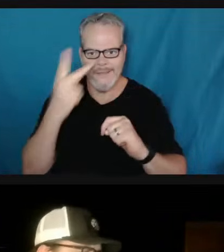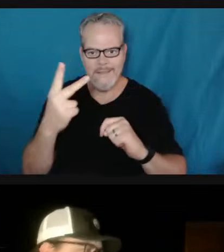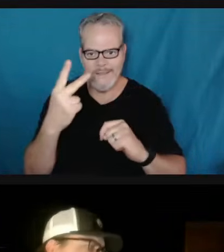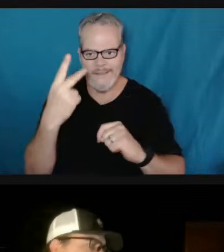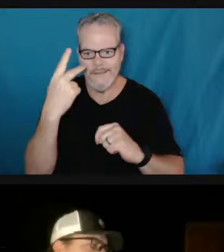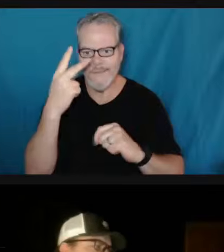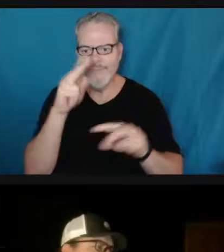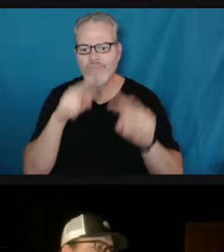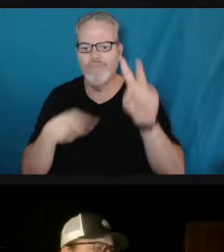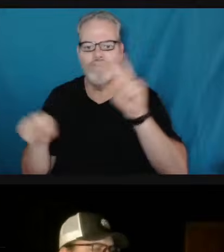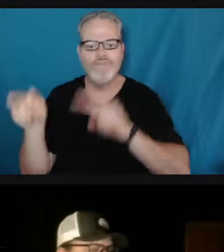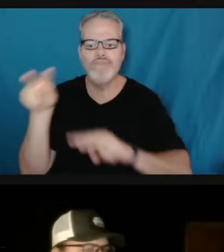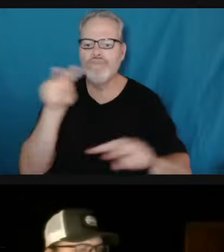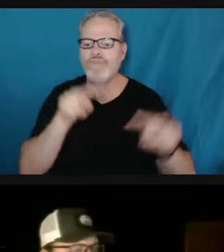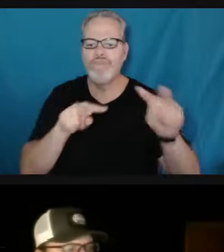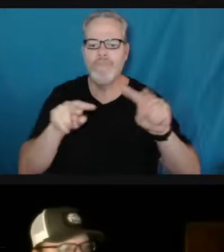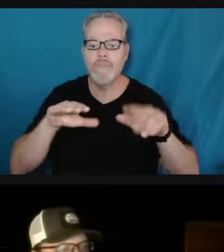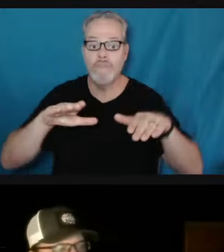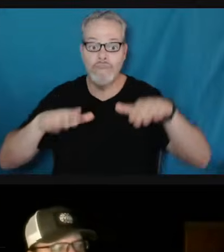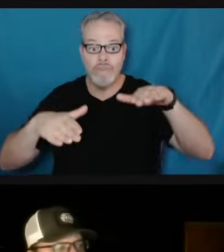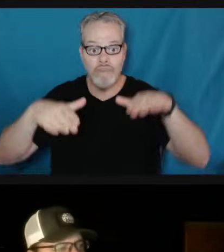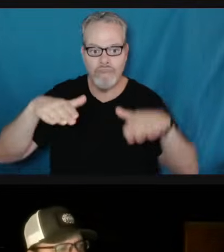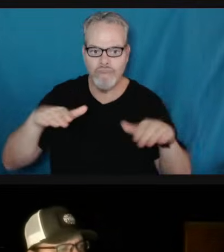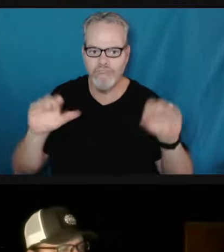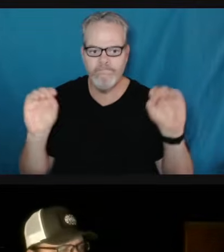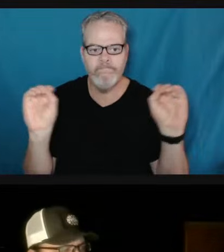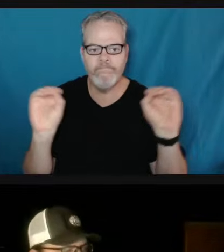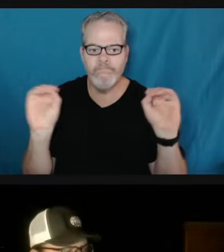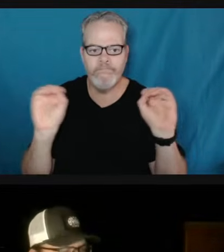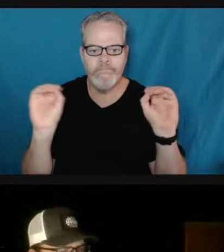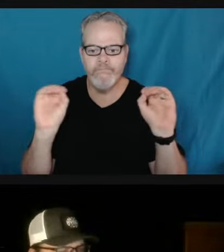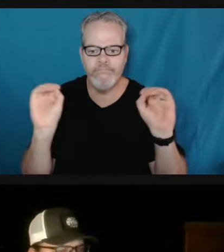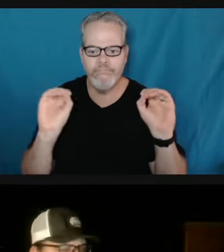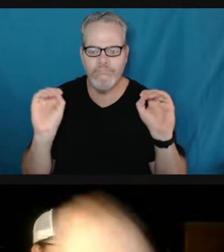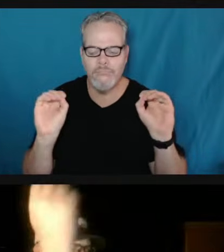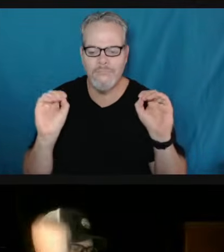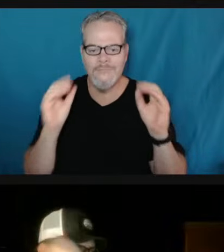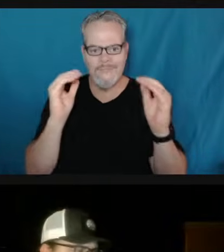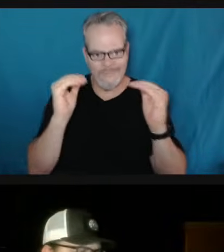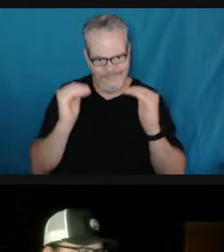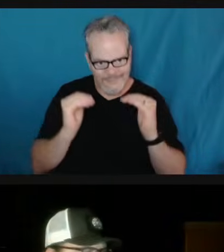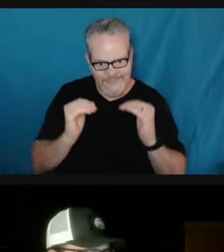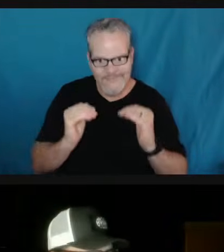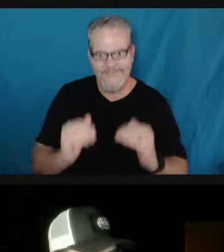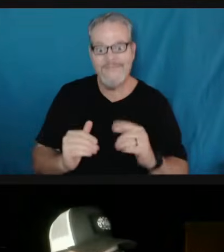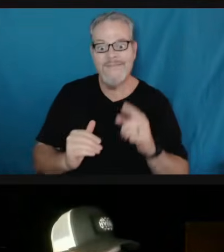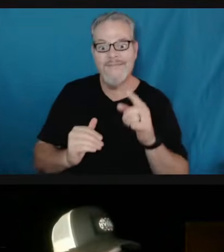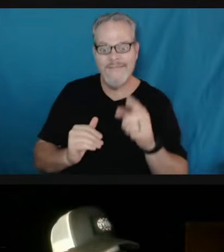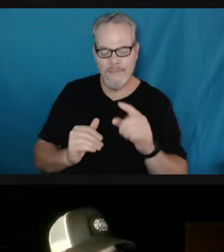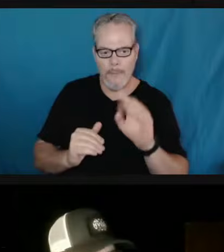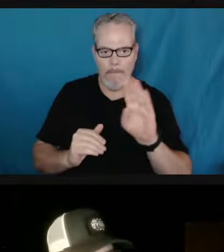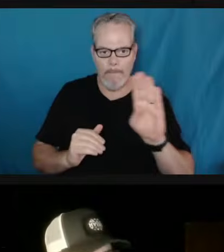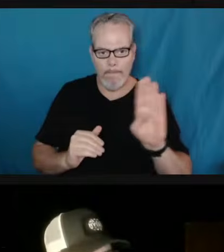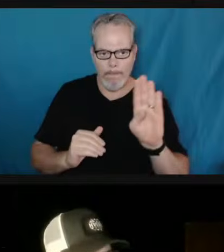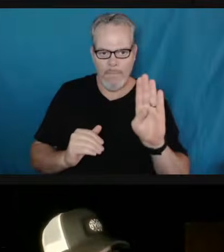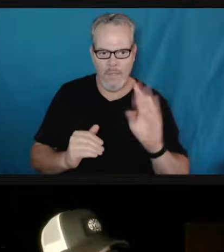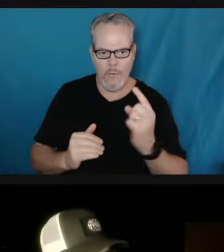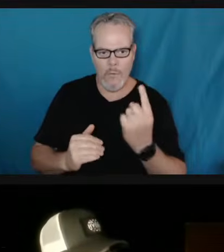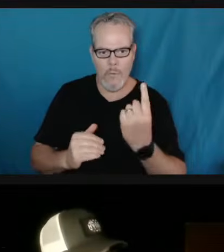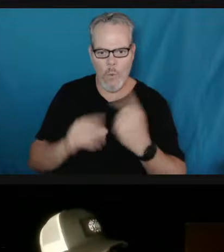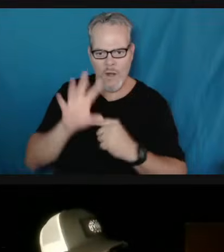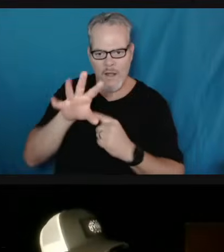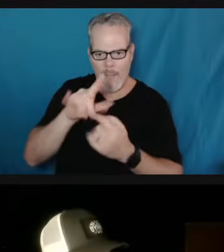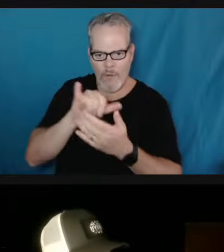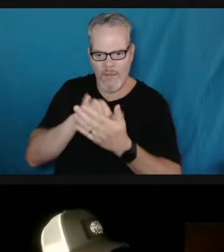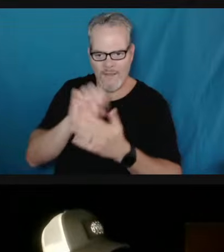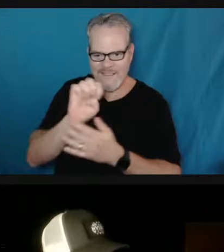part of the crater floor. And similarly, if I come to the east end of the crater, to the B1, and look at the